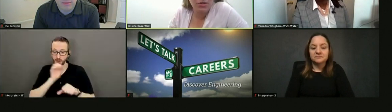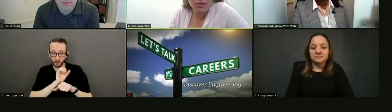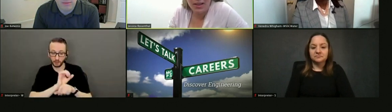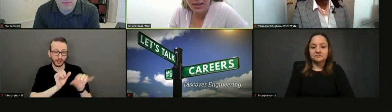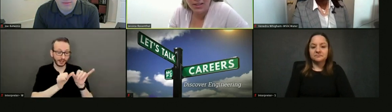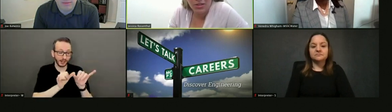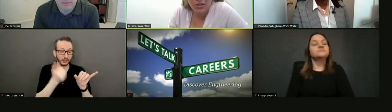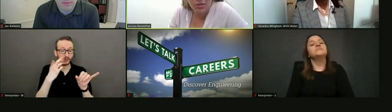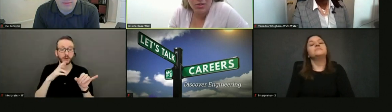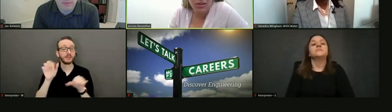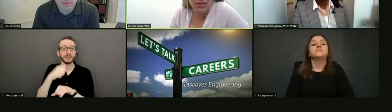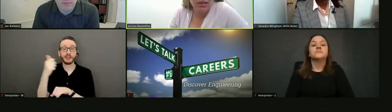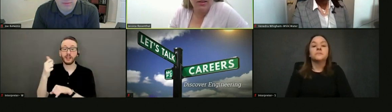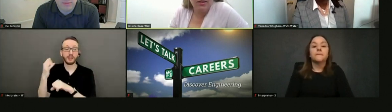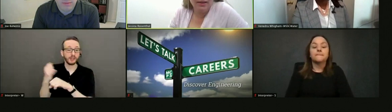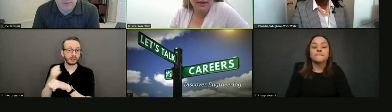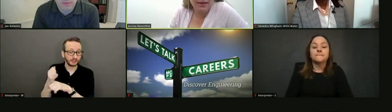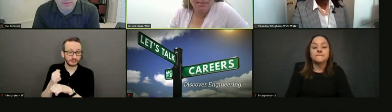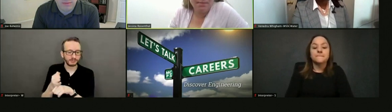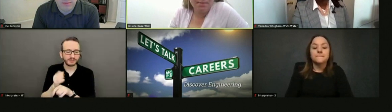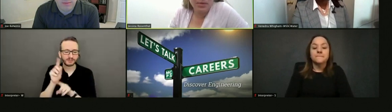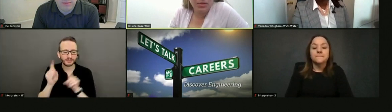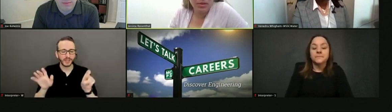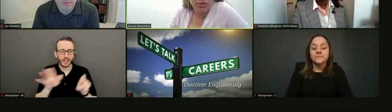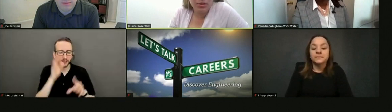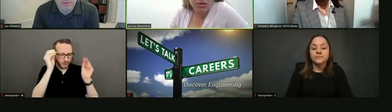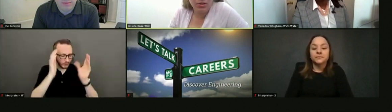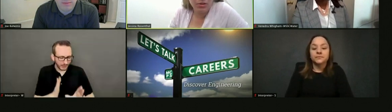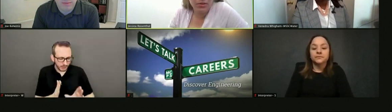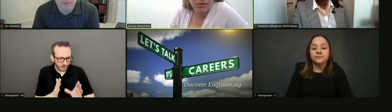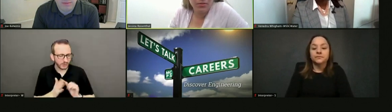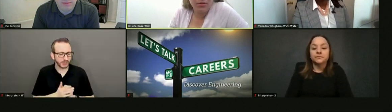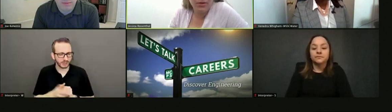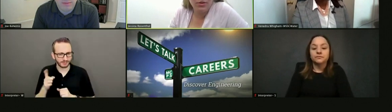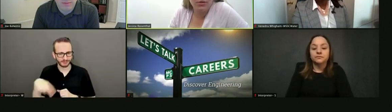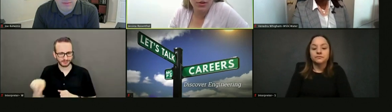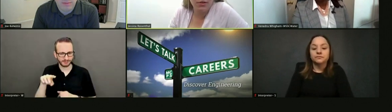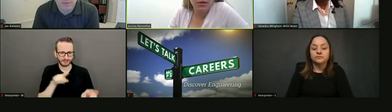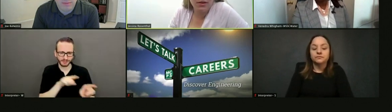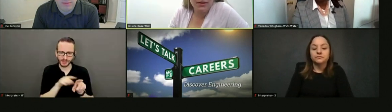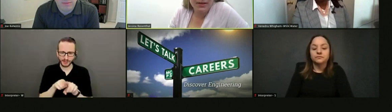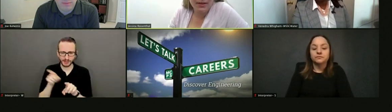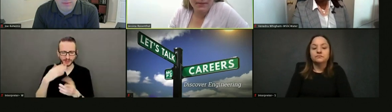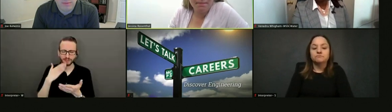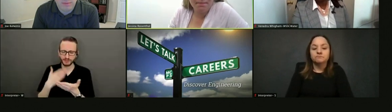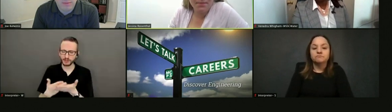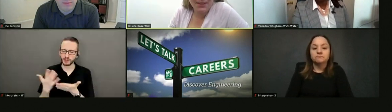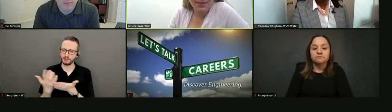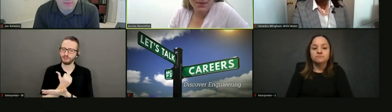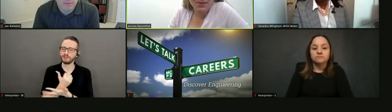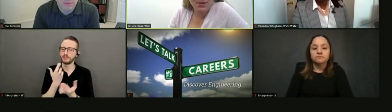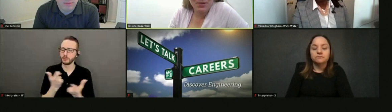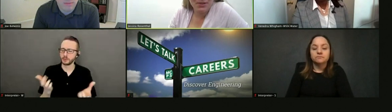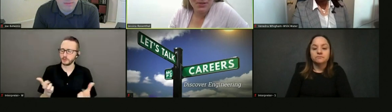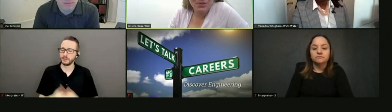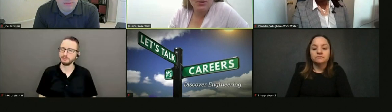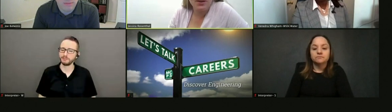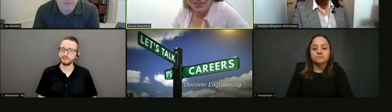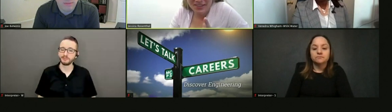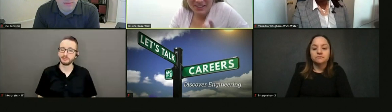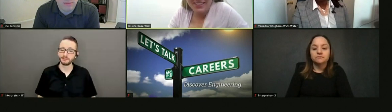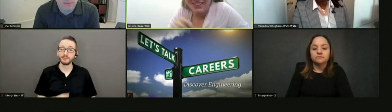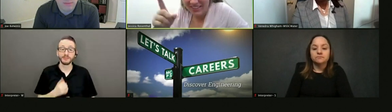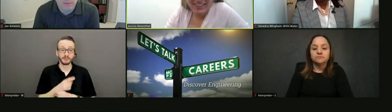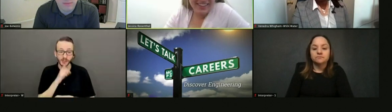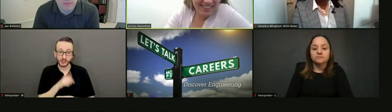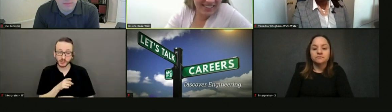in another industry, like, ask your teachers. Like, your teachers are also a resource for you. Make sure you